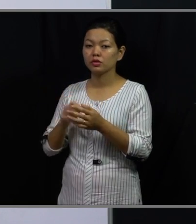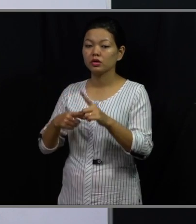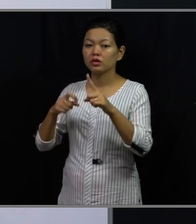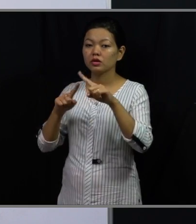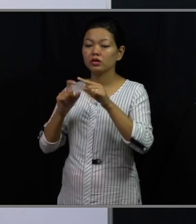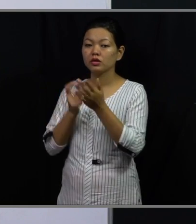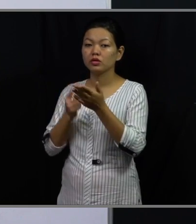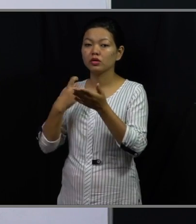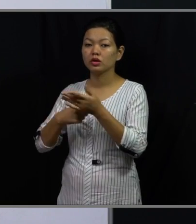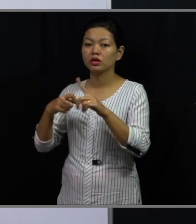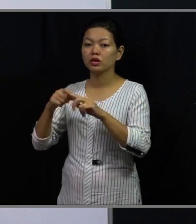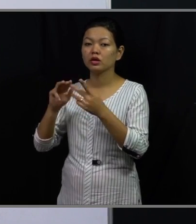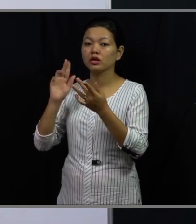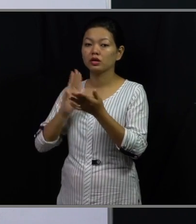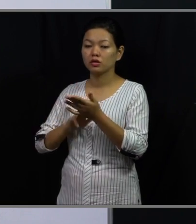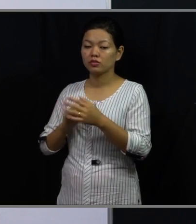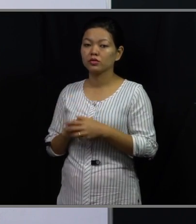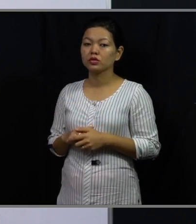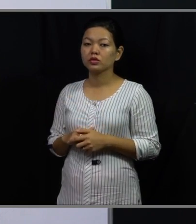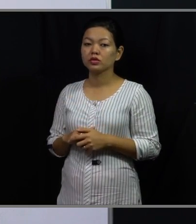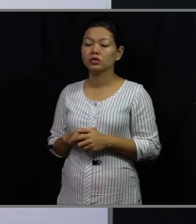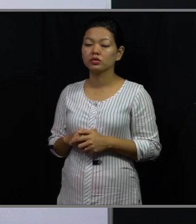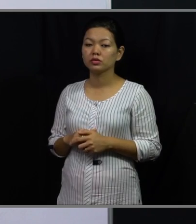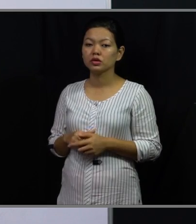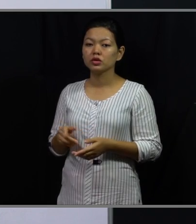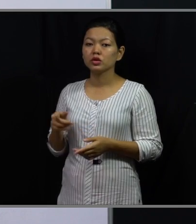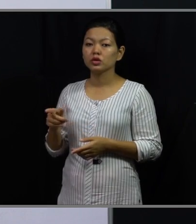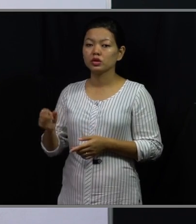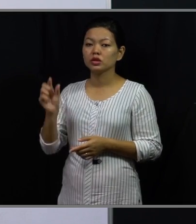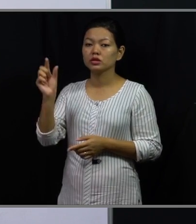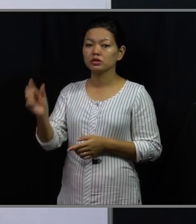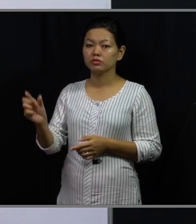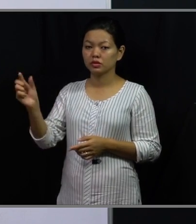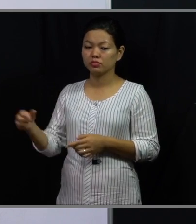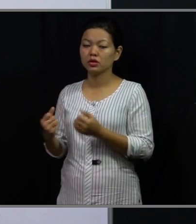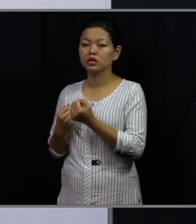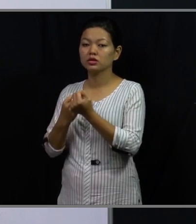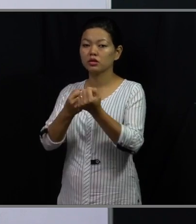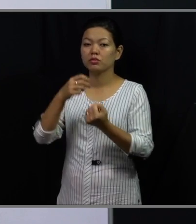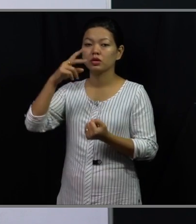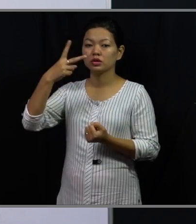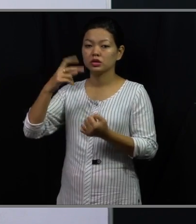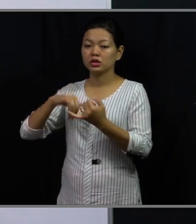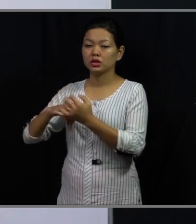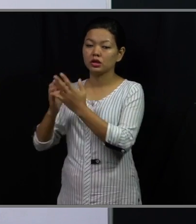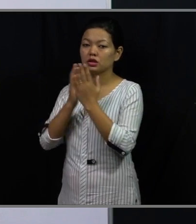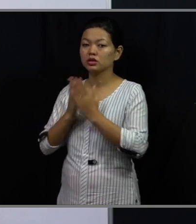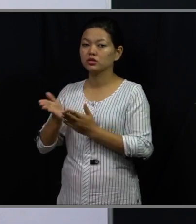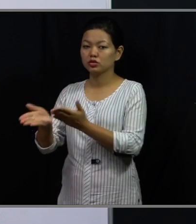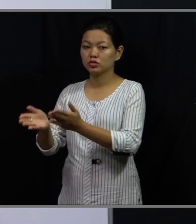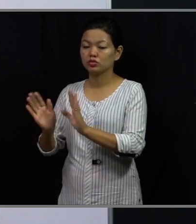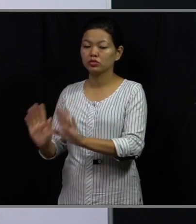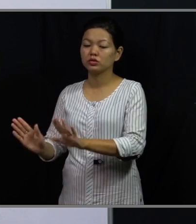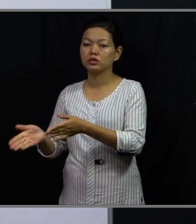Durkheim, which we have discussed in our last class, right? So those were the people who supported this scientific school